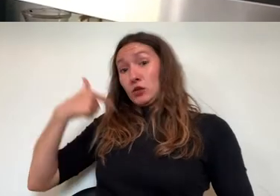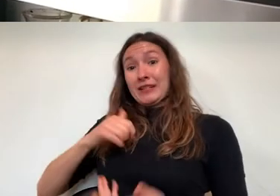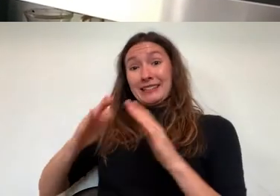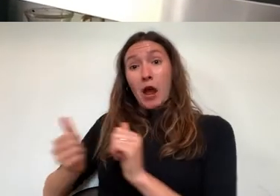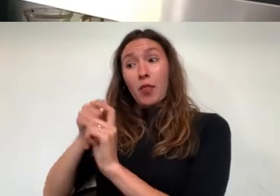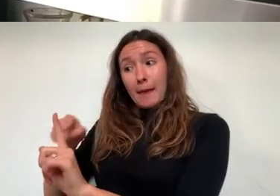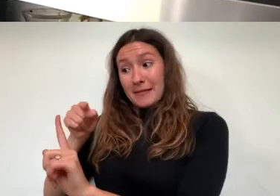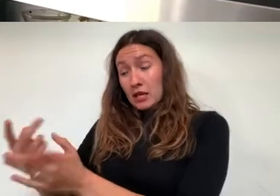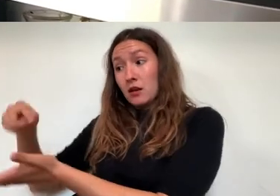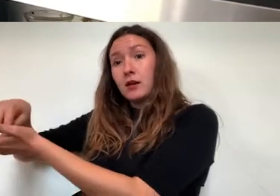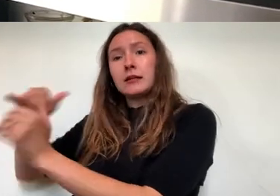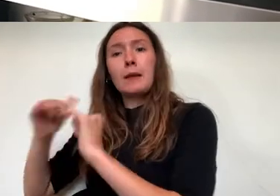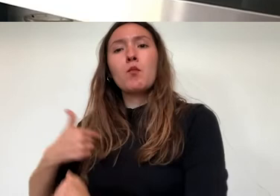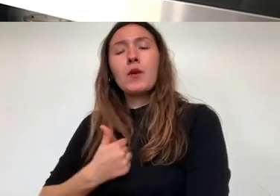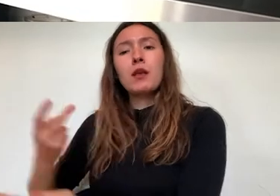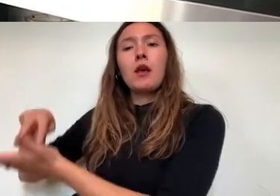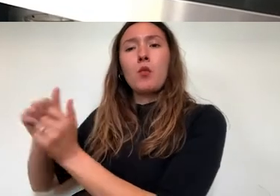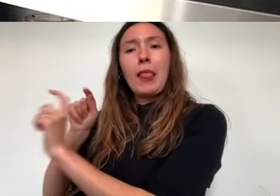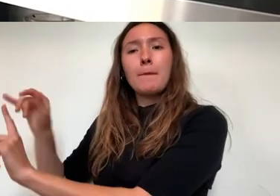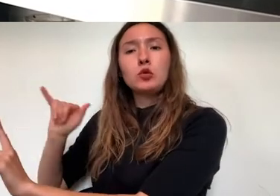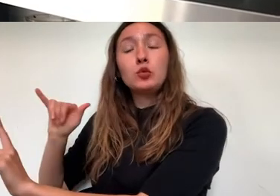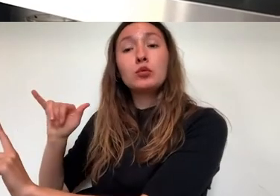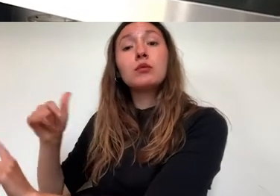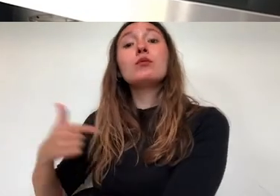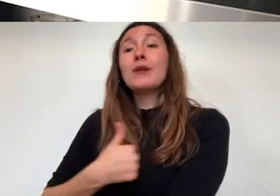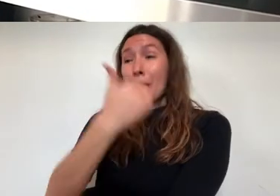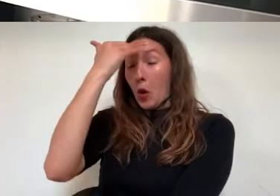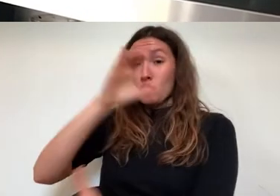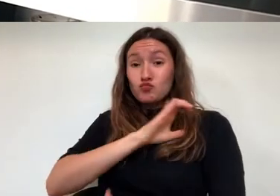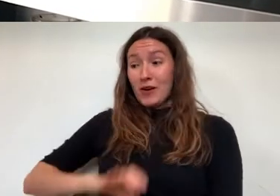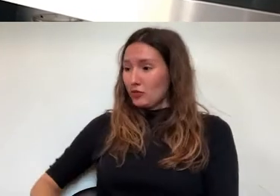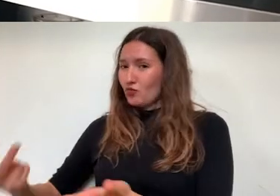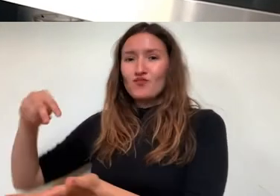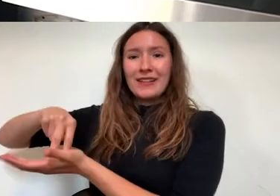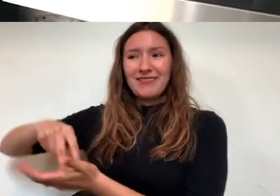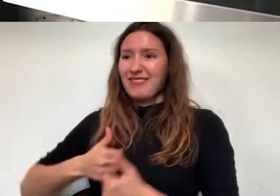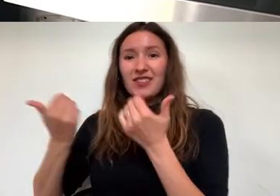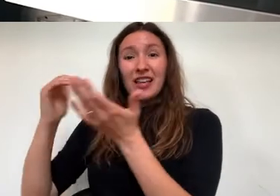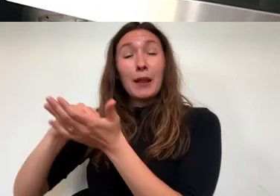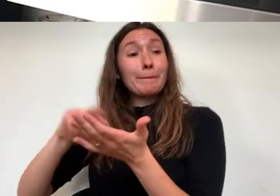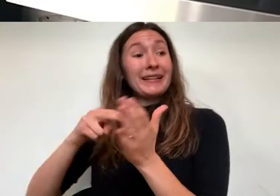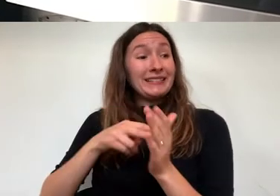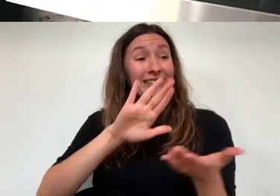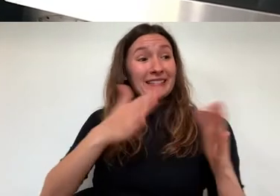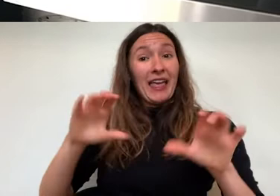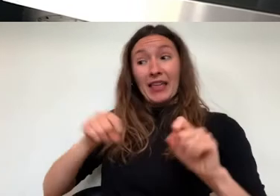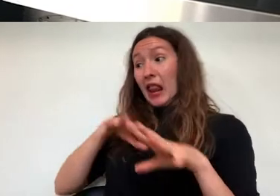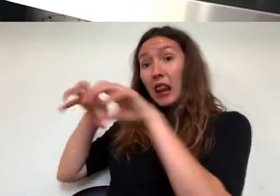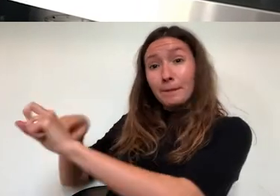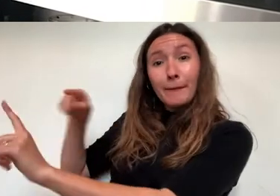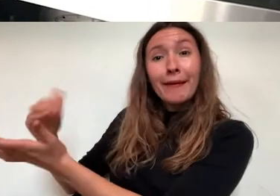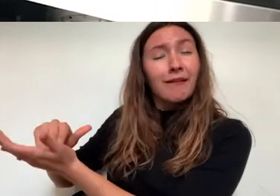also live with him. We are sure of this because Christ was raised from the dead, and he will never die again. Death no longer